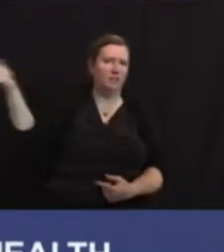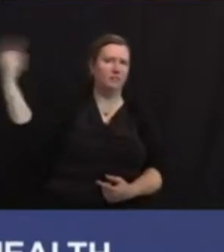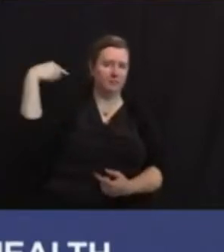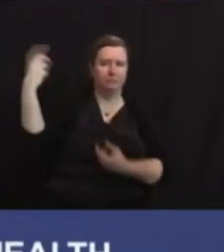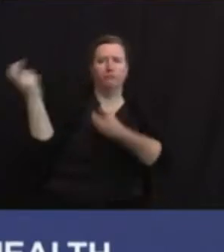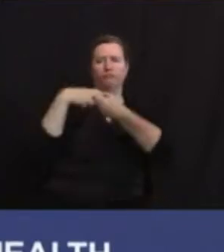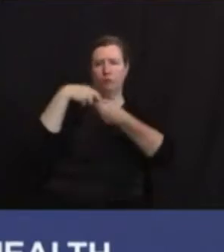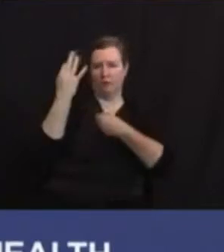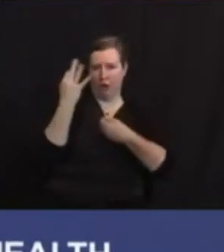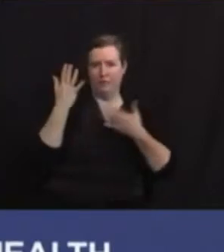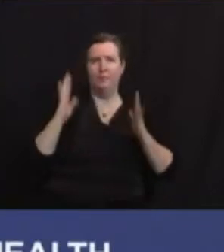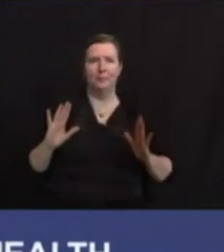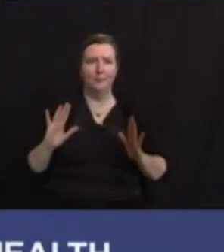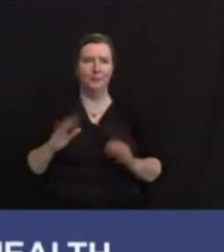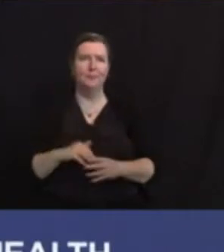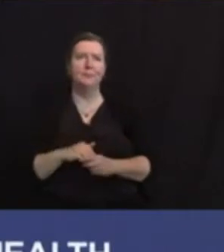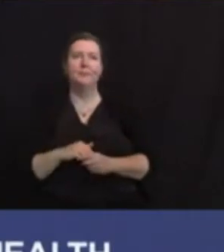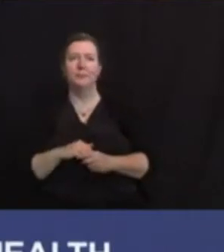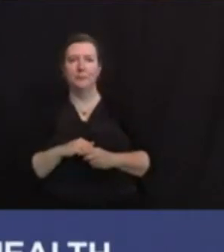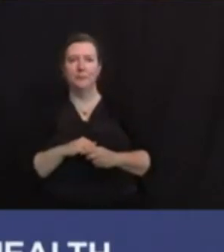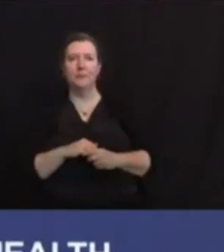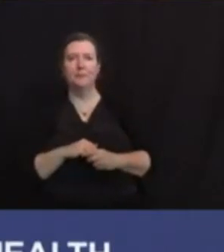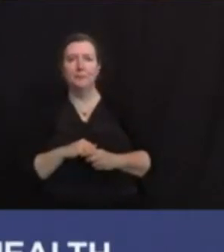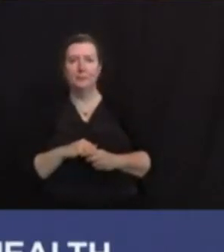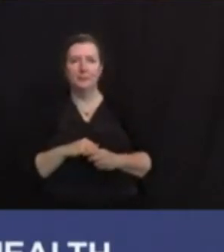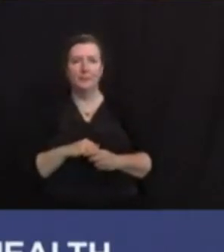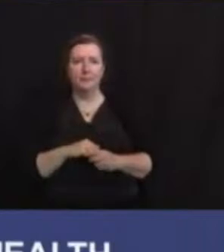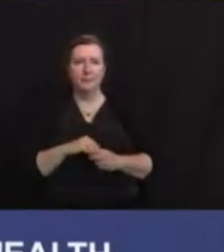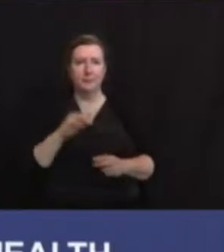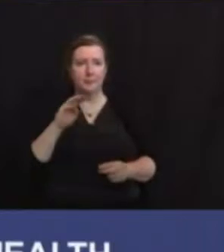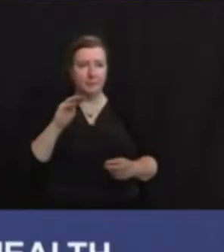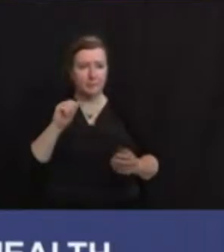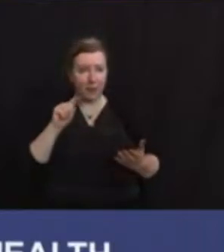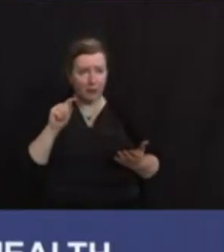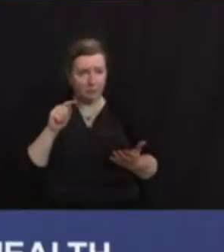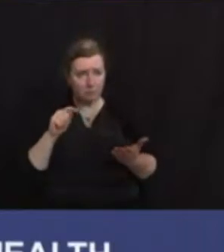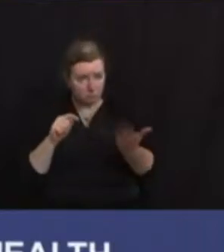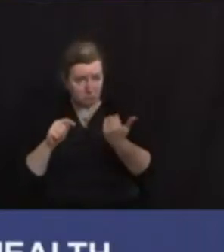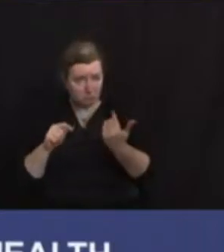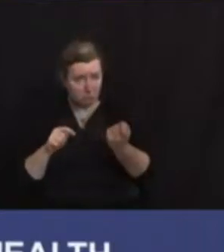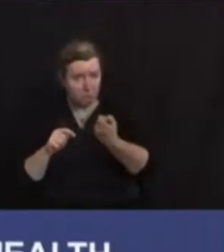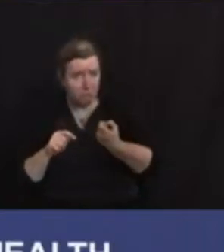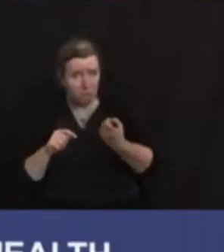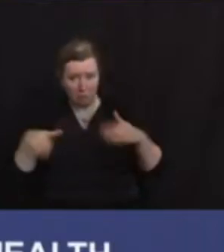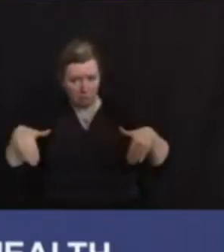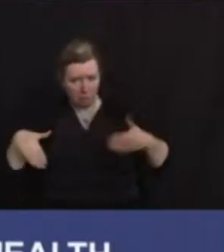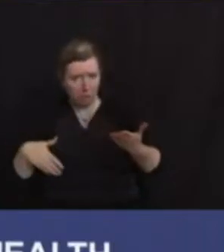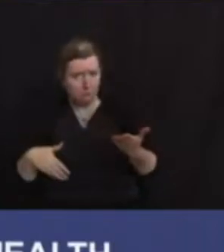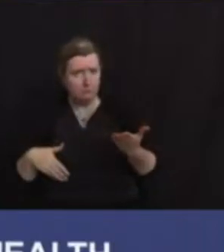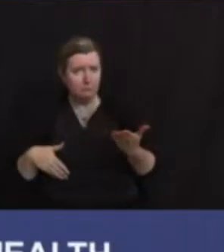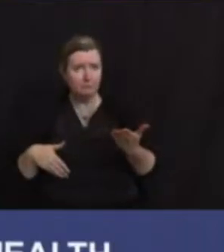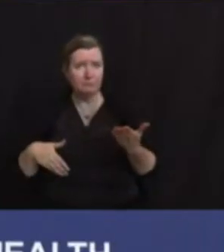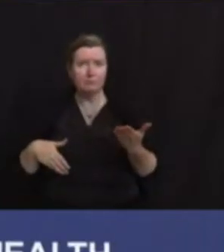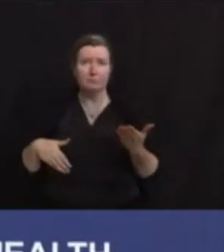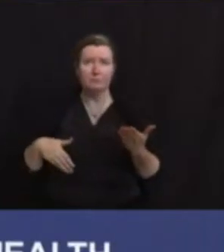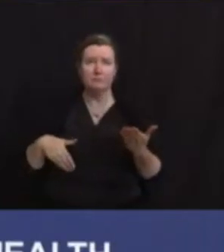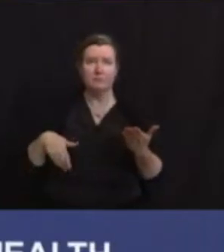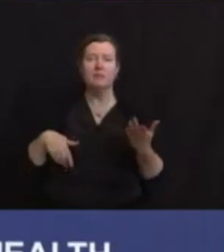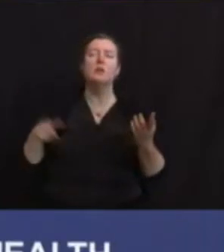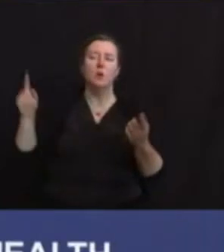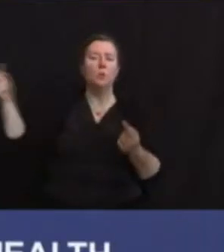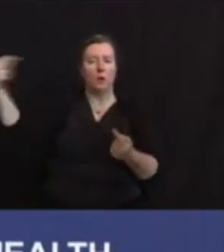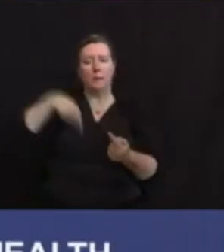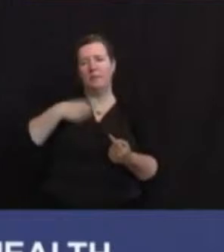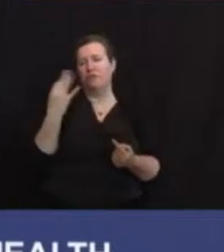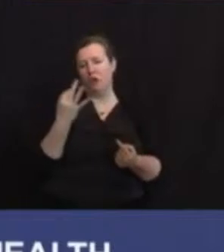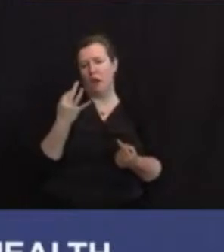it. And we want to make sure that he addresses quite clearly what the state of play is there, particularly with the supplemental. So